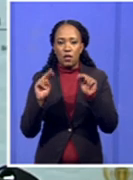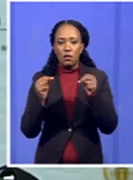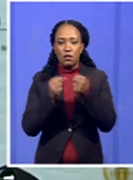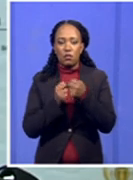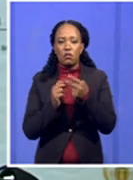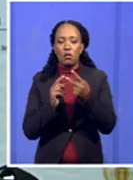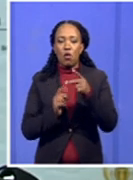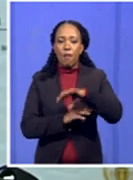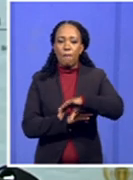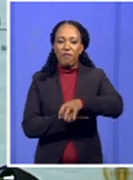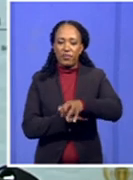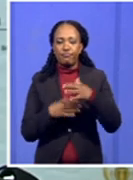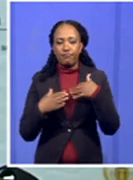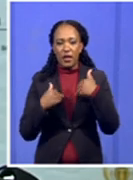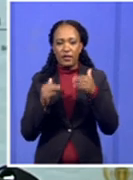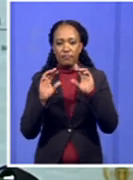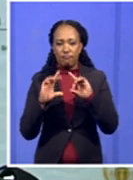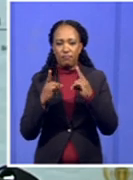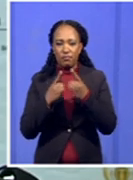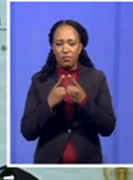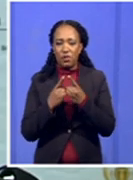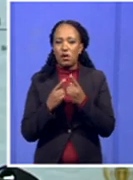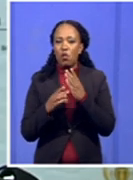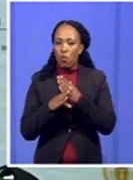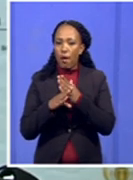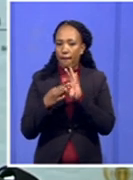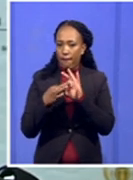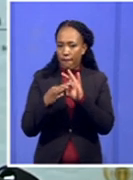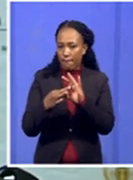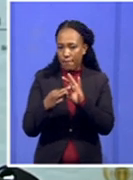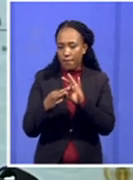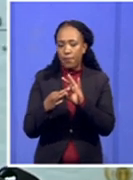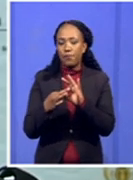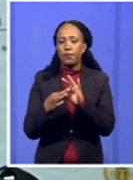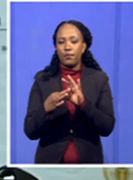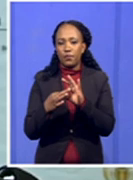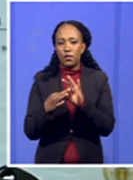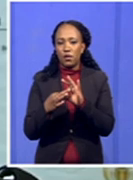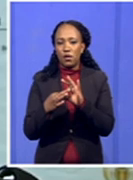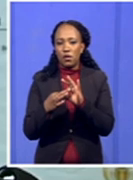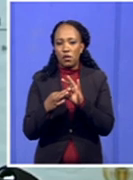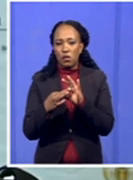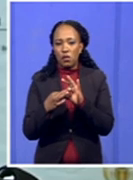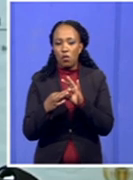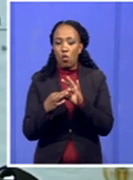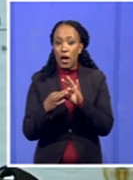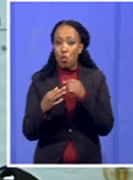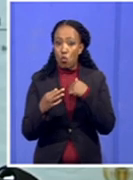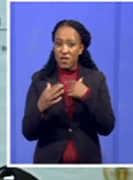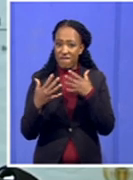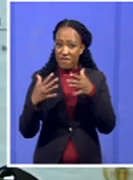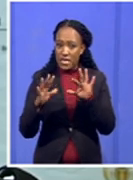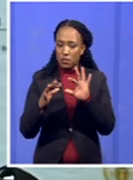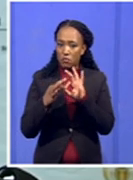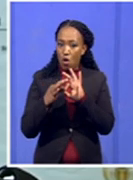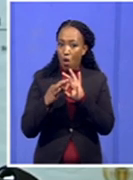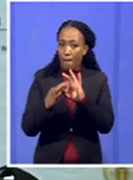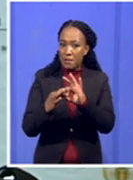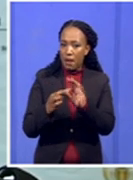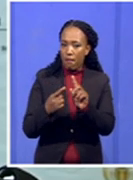health department. We will be working closely, making sure that we meet our commitments to the people